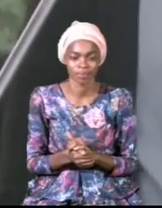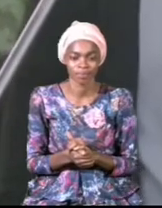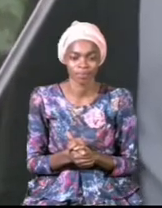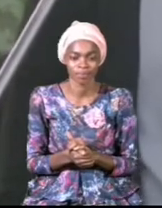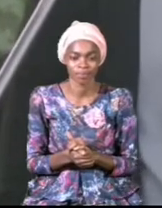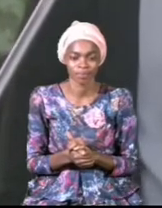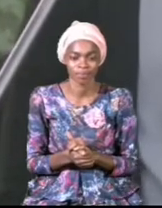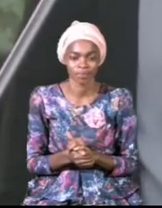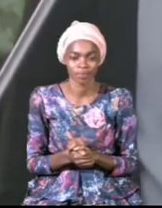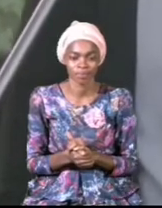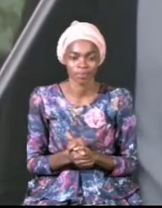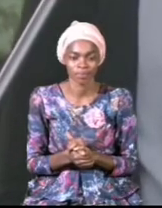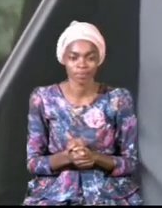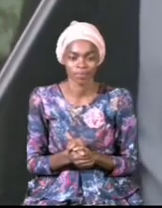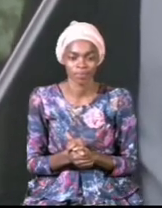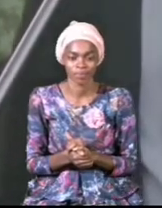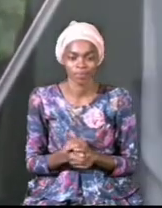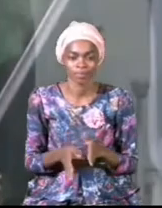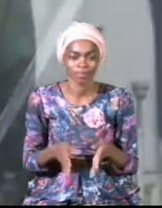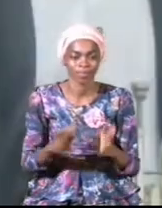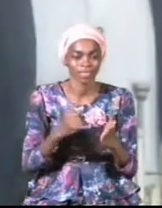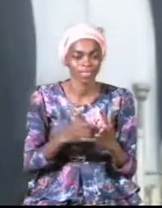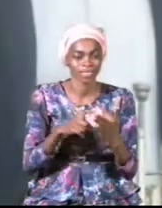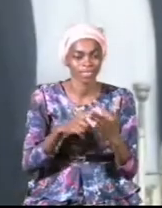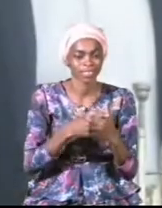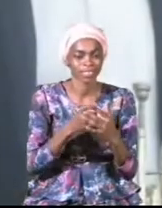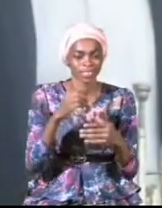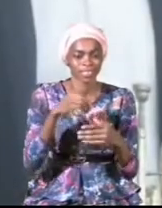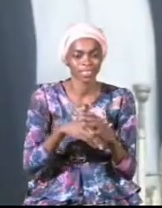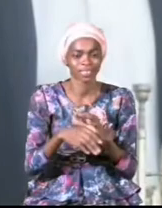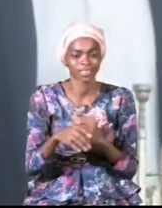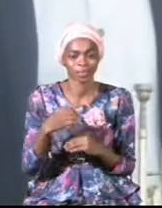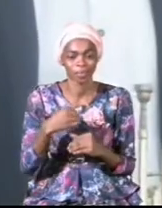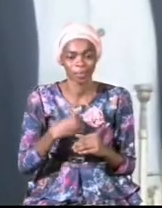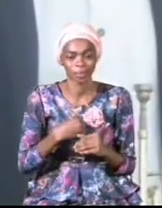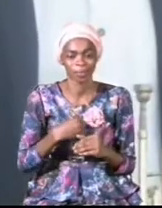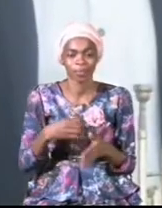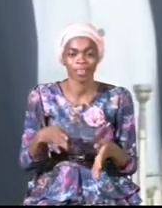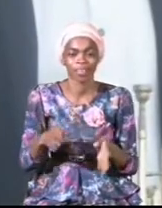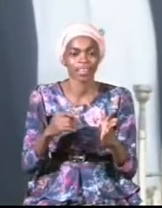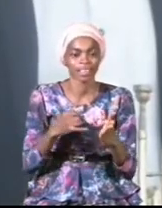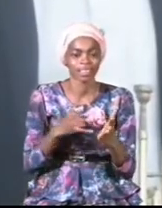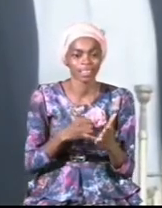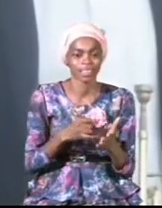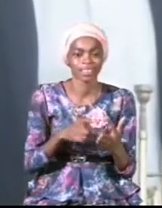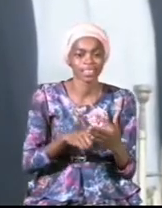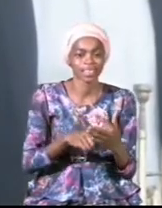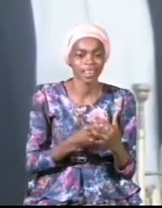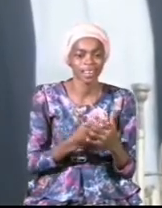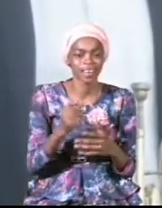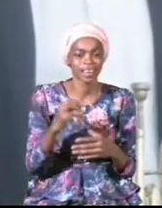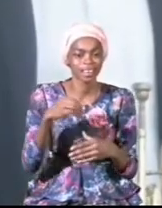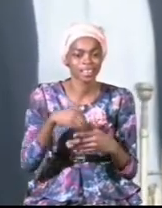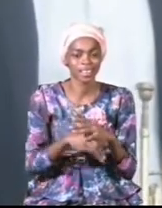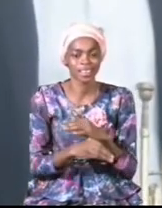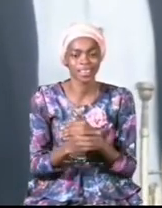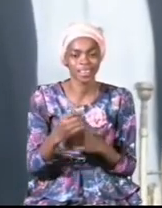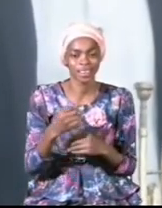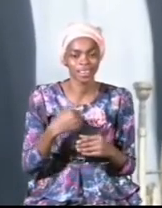Let it start in me. Let it start in